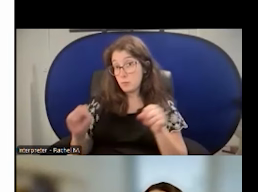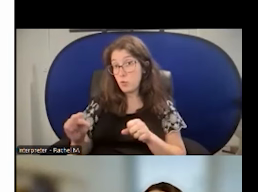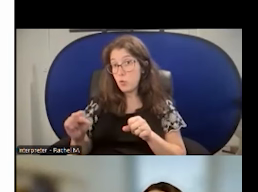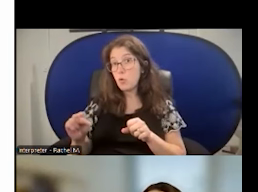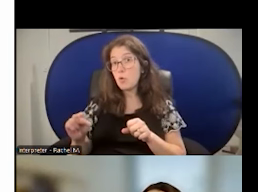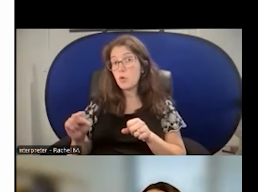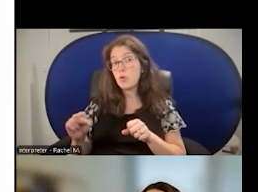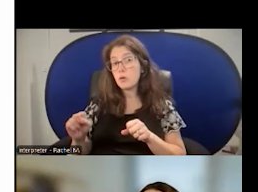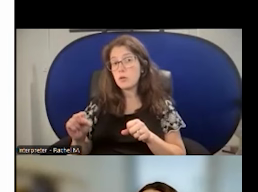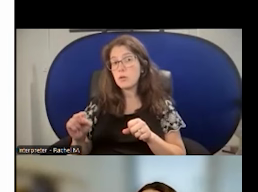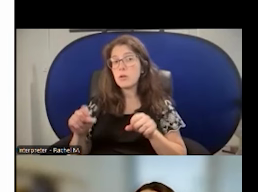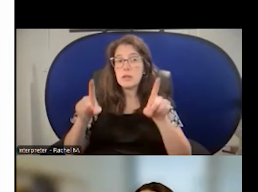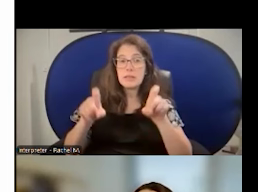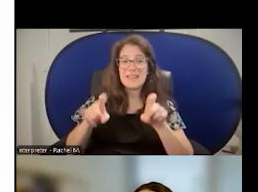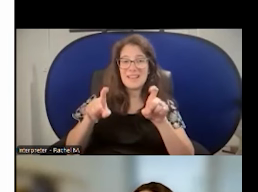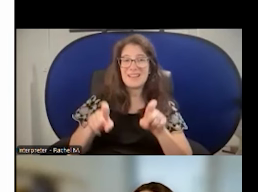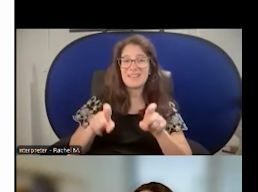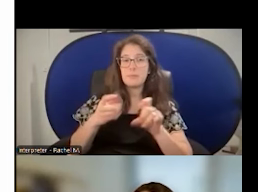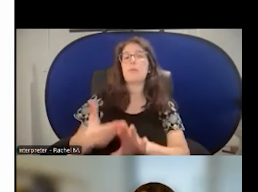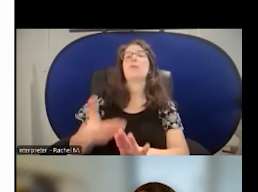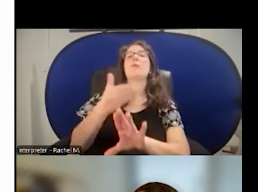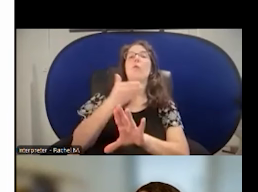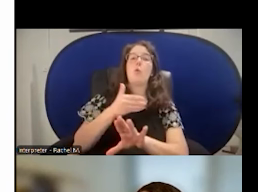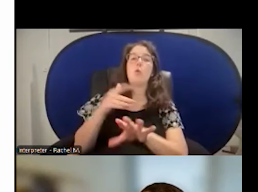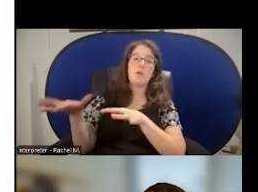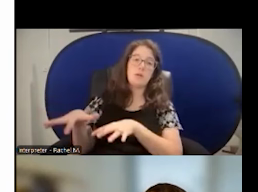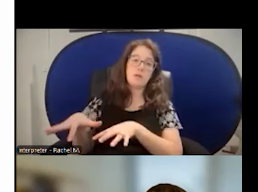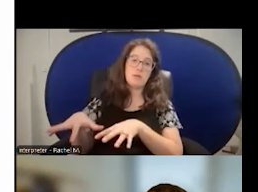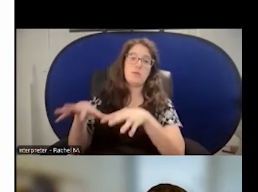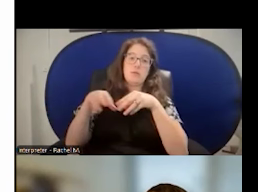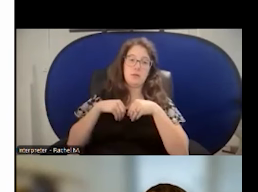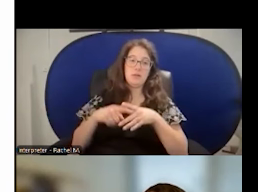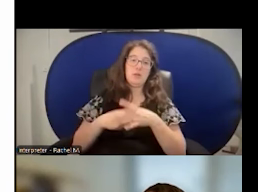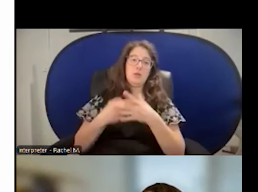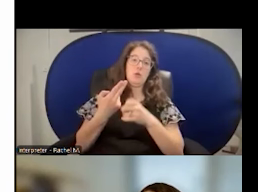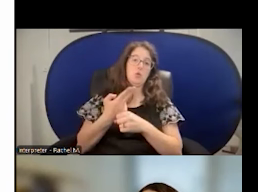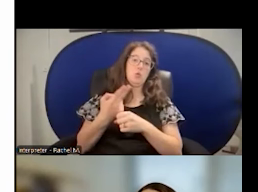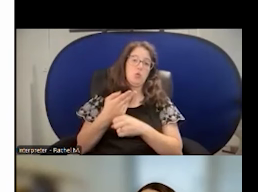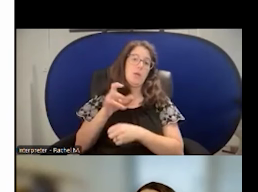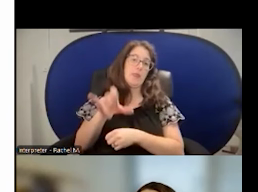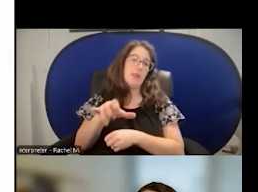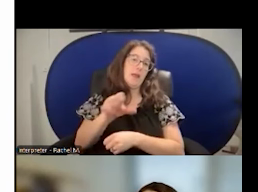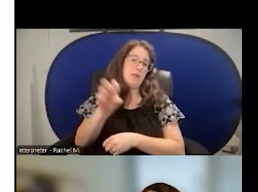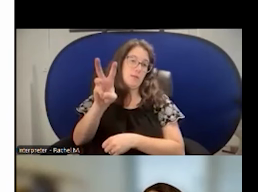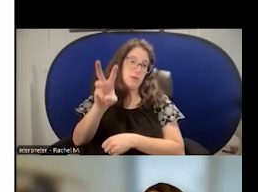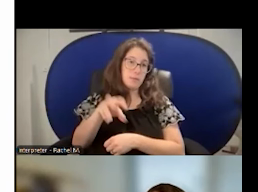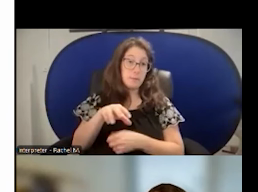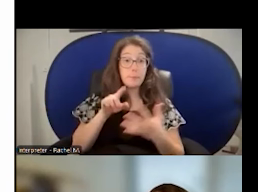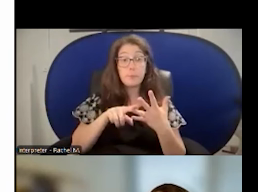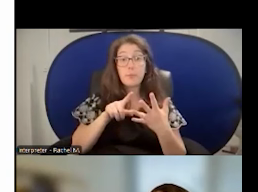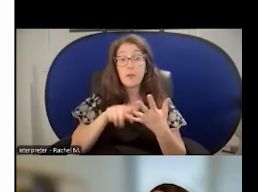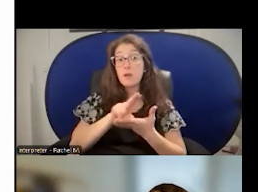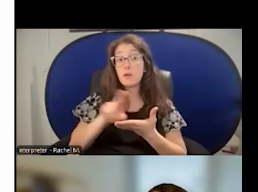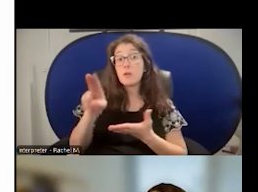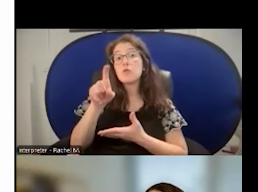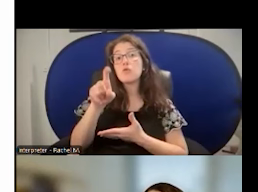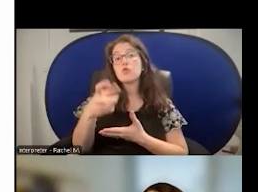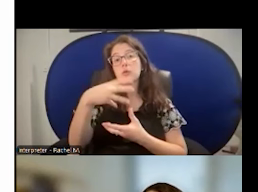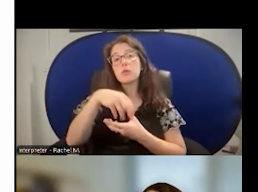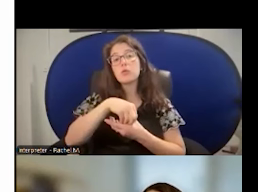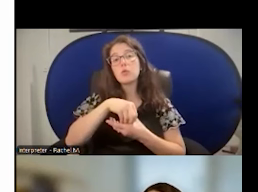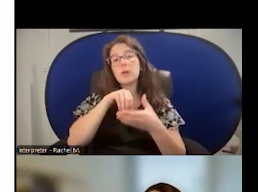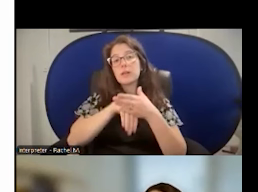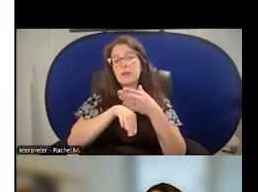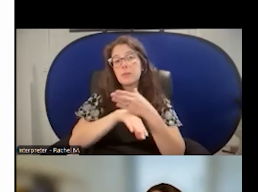conduct tests before adopting the product. Institutions should also include